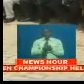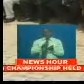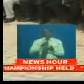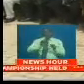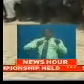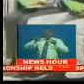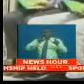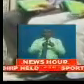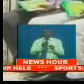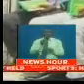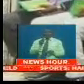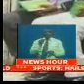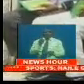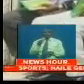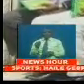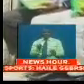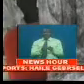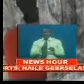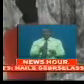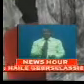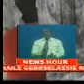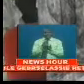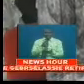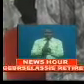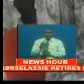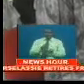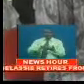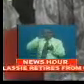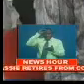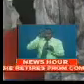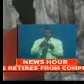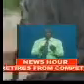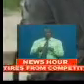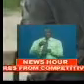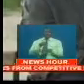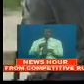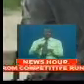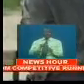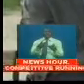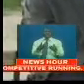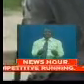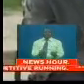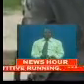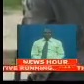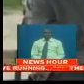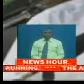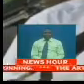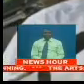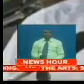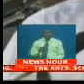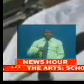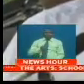centralized laboratory at the KNUST would enhance learning to solve issues of national concern. We should